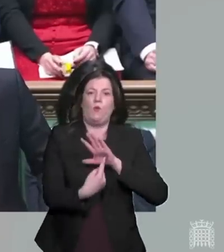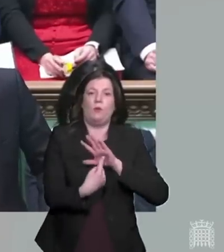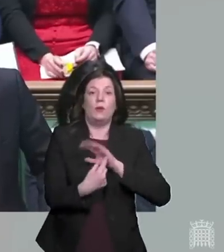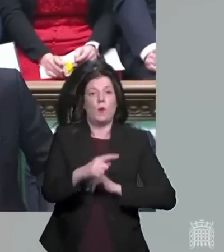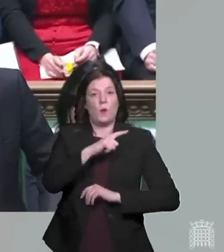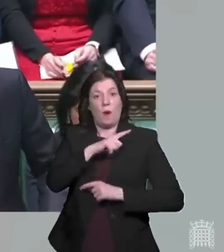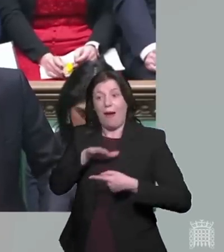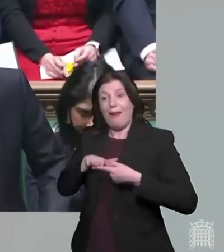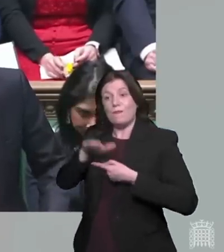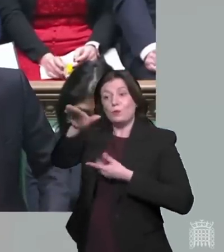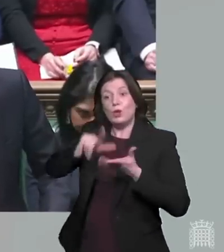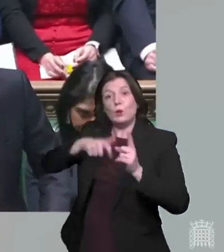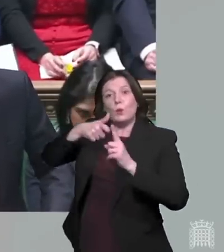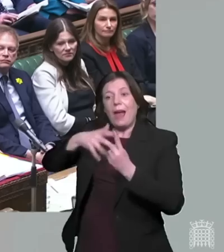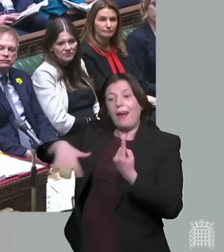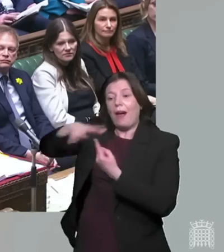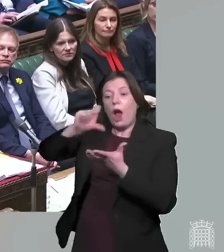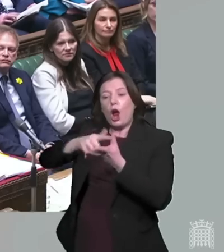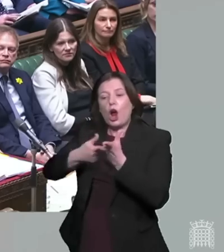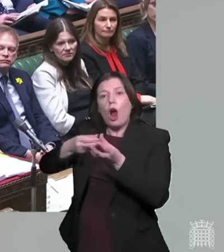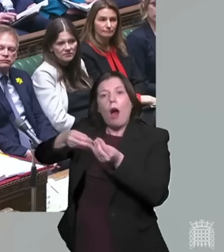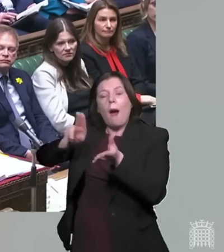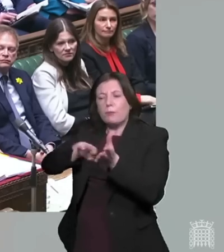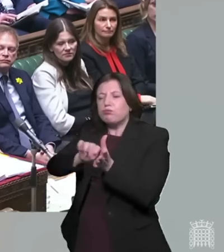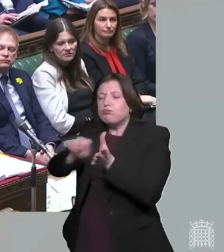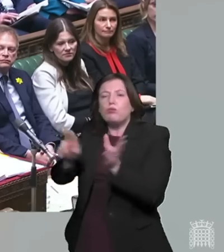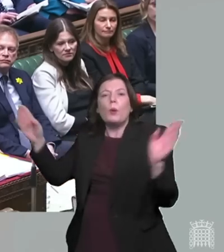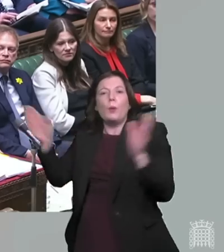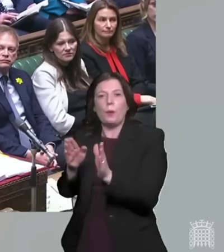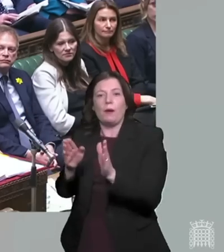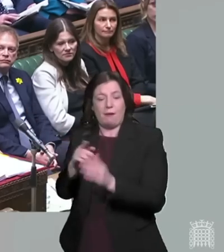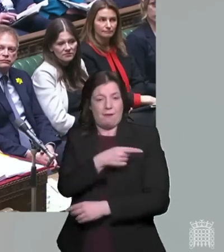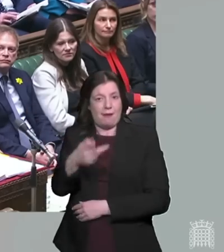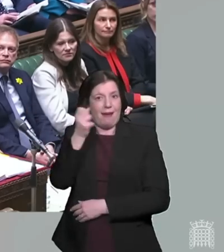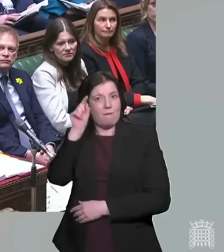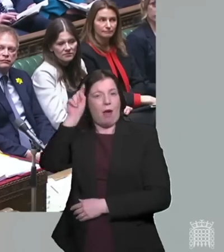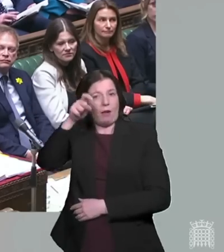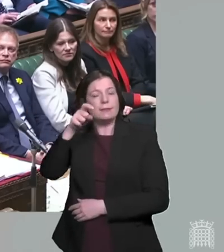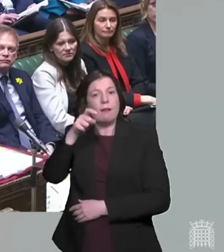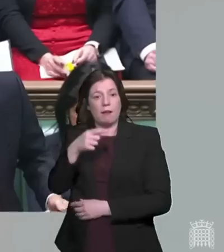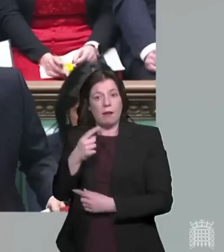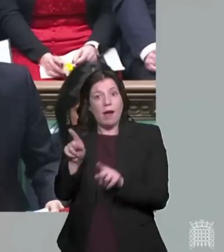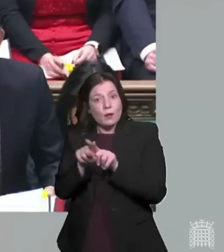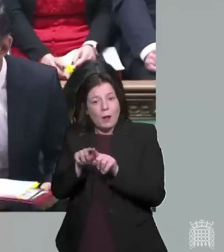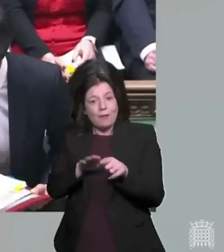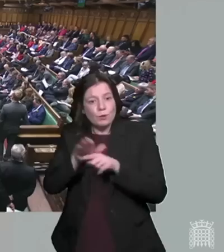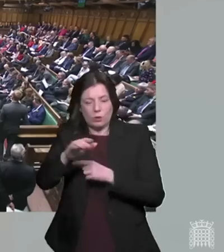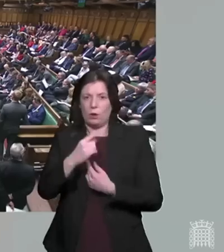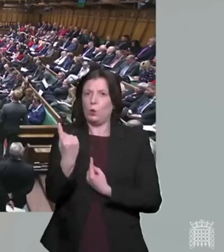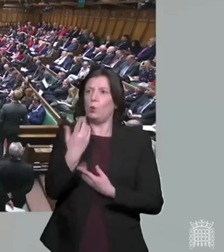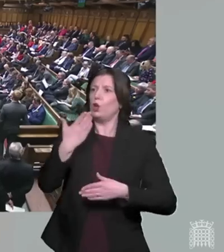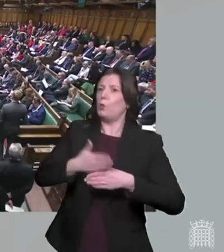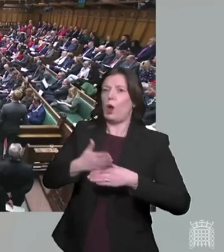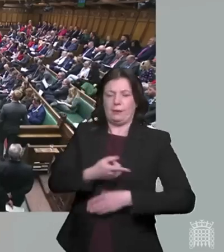the UK's transition to net zero, enabling communities to access the benefits that it brings, from greener jobs to improved health. Health